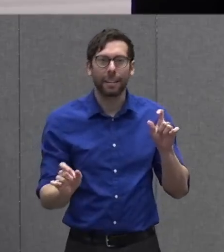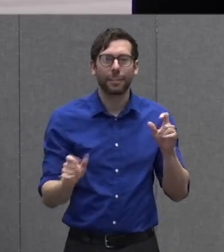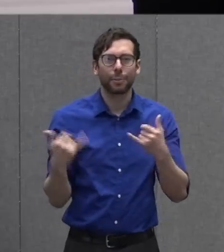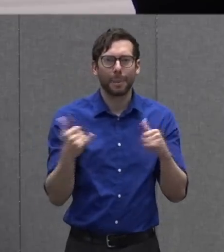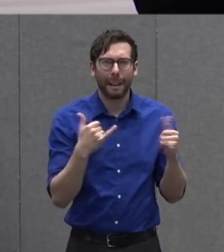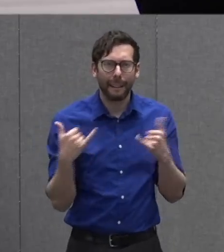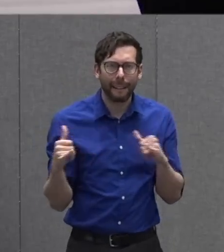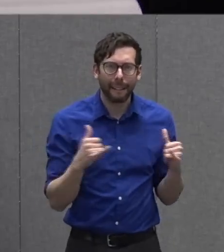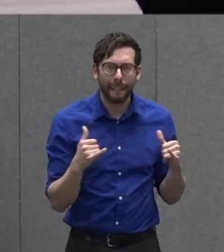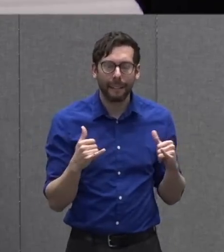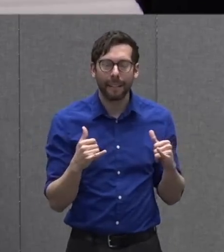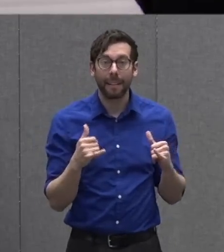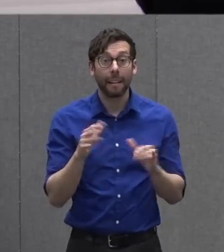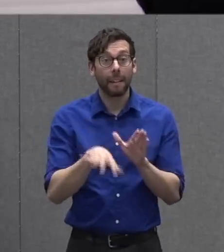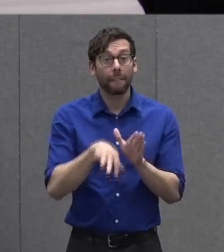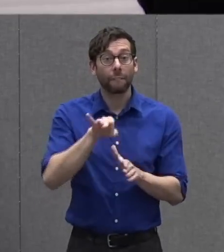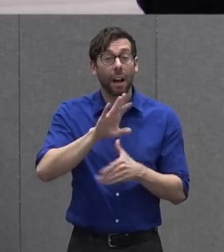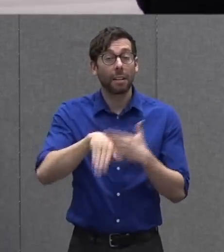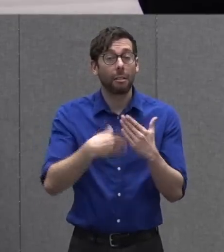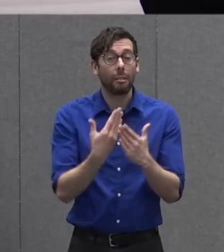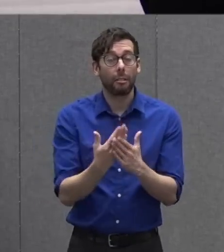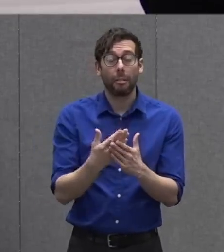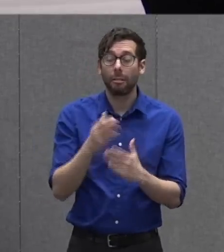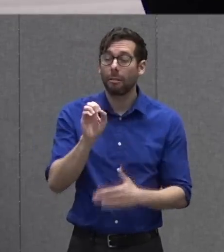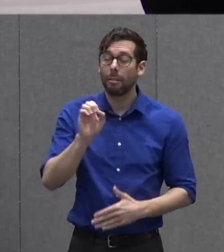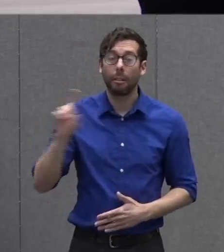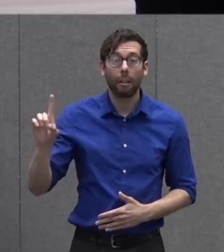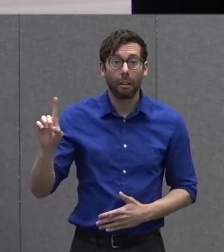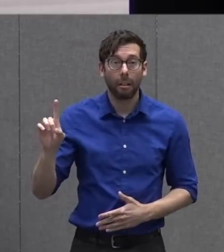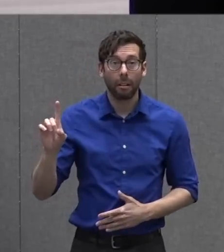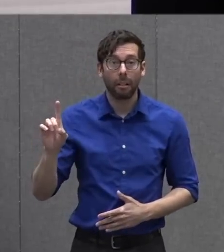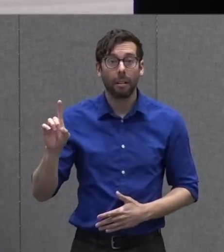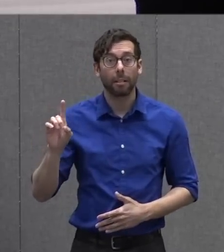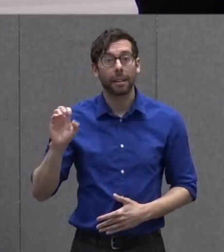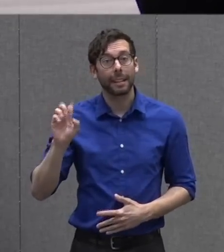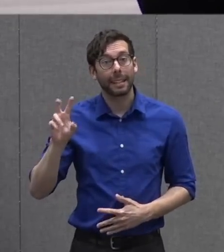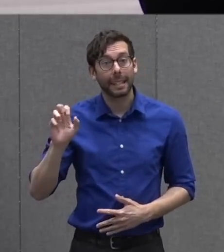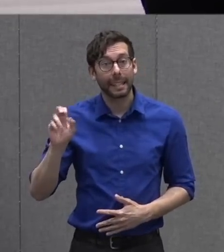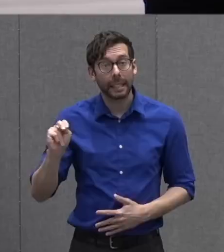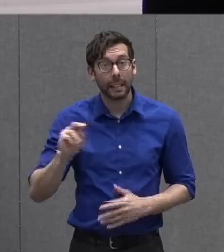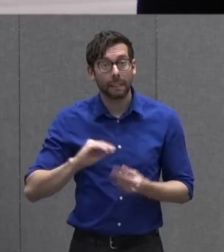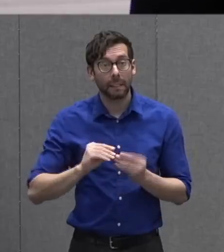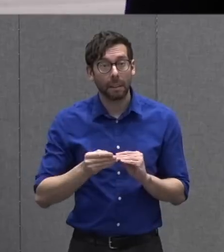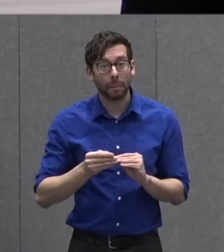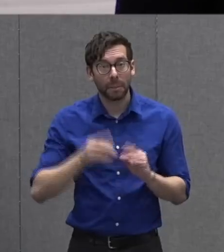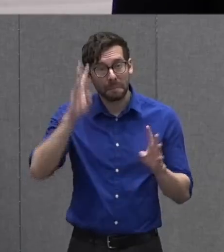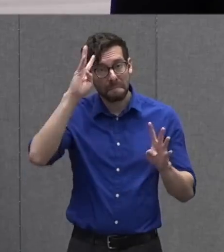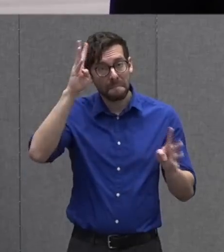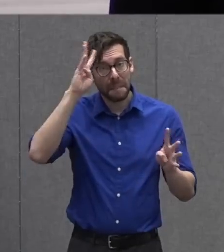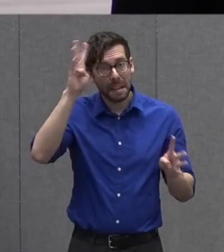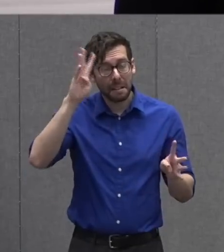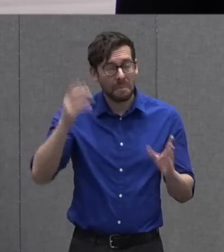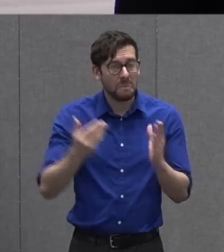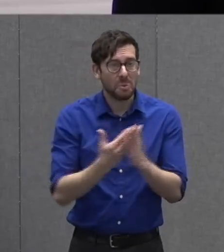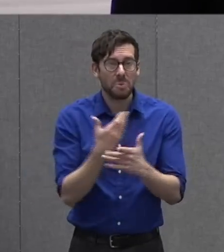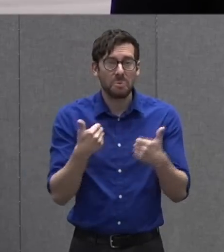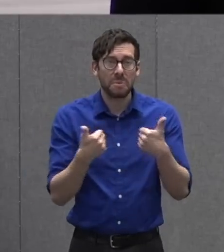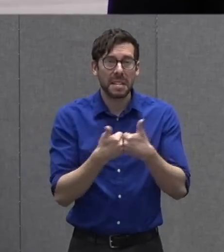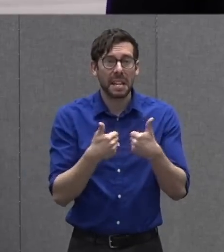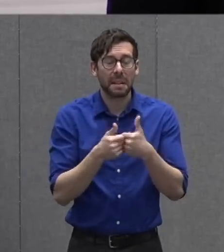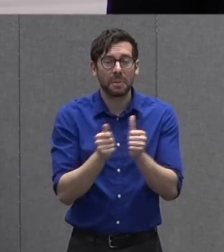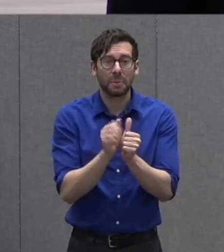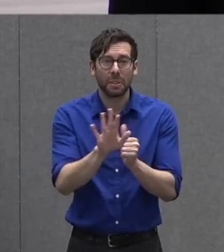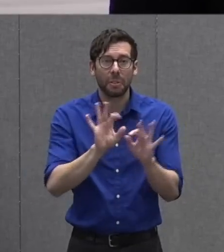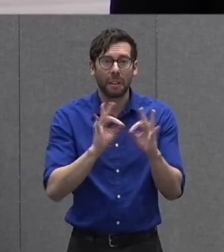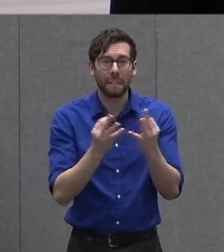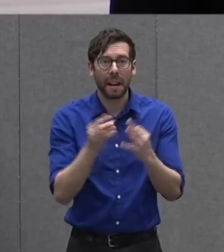on your calendar? Or can you come up with some games to challenge your family at home? We hope you enjoyed learning with us today